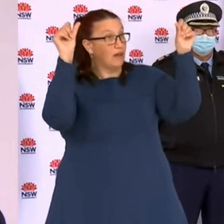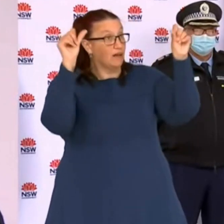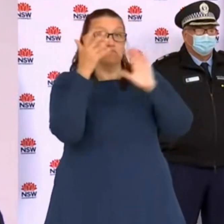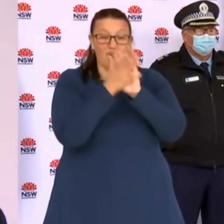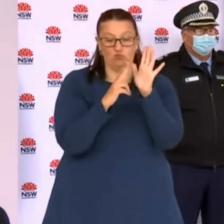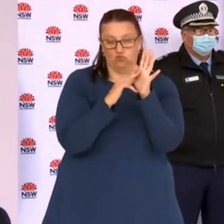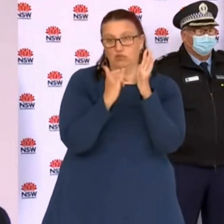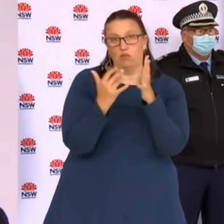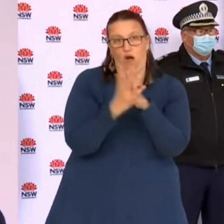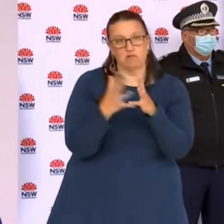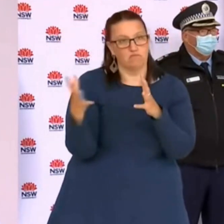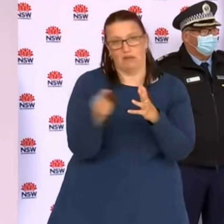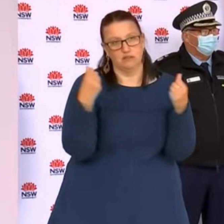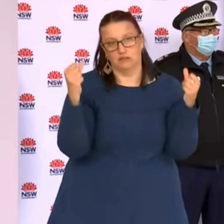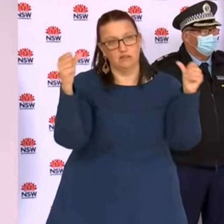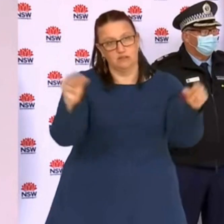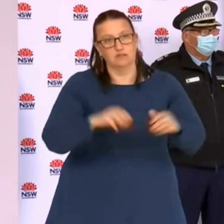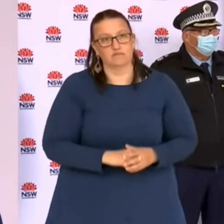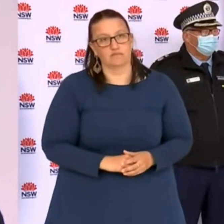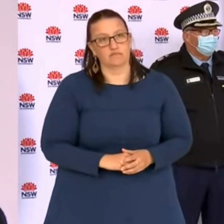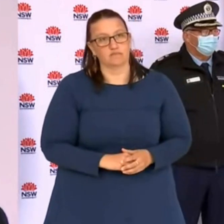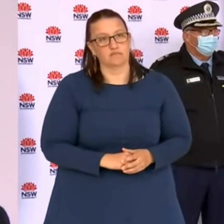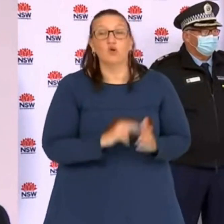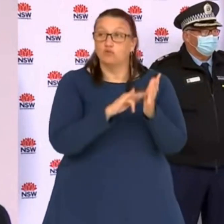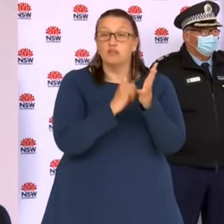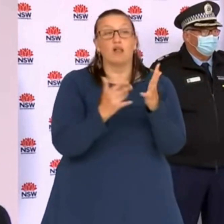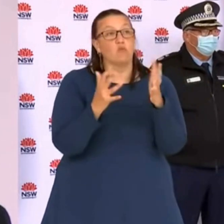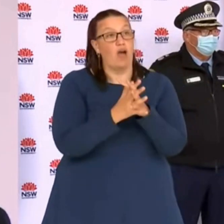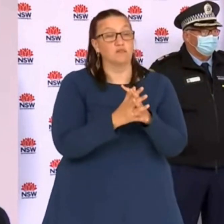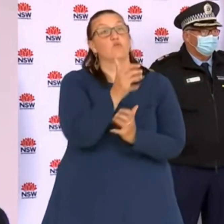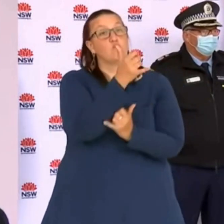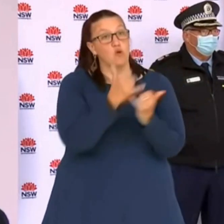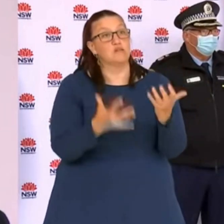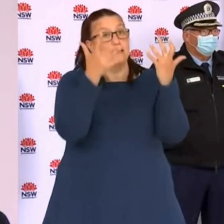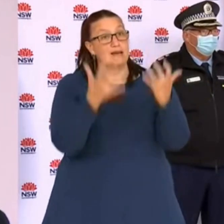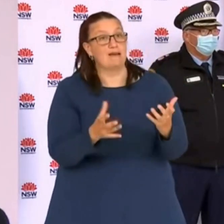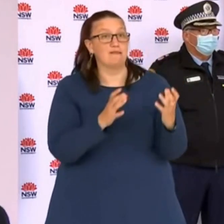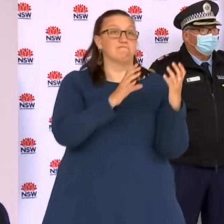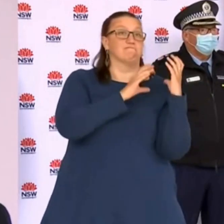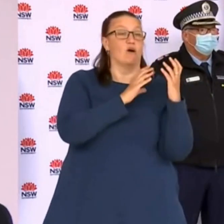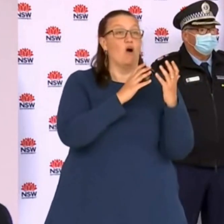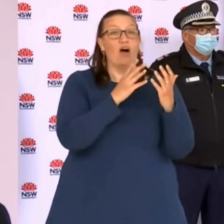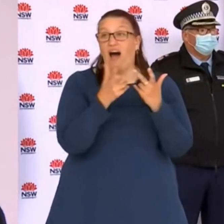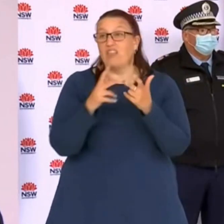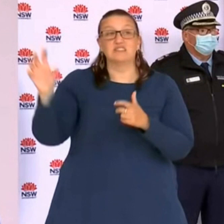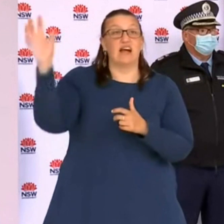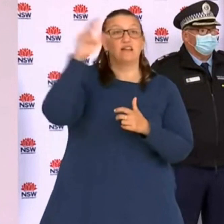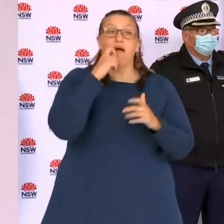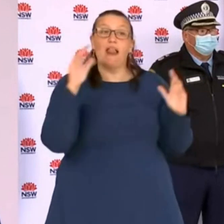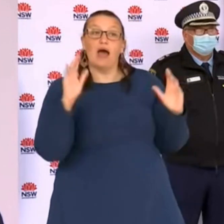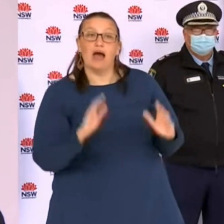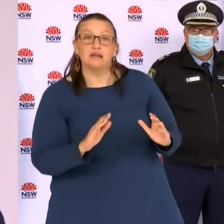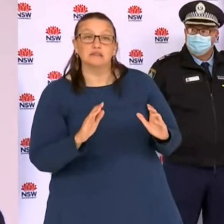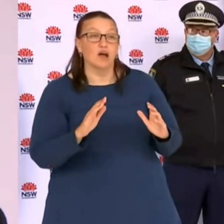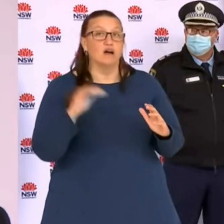during COVID. We've kept this virus at bay for 18 months, and we have contributed to Australia doing as well